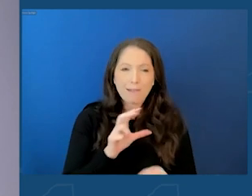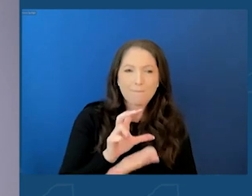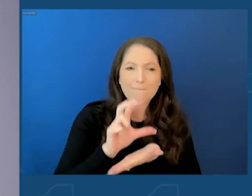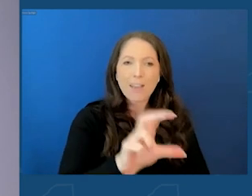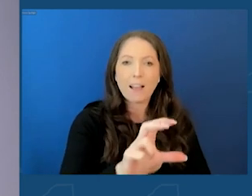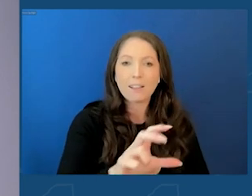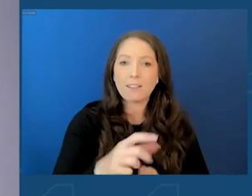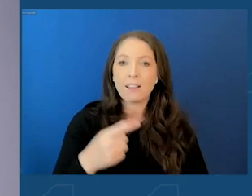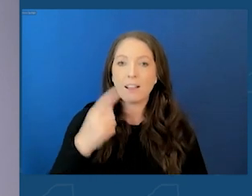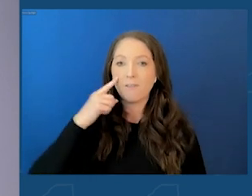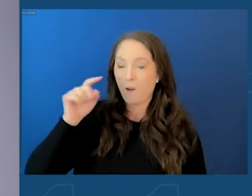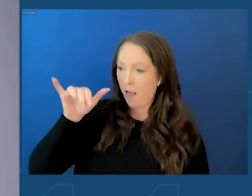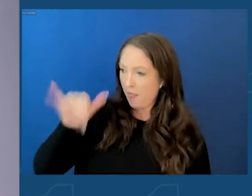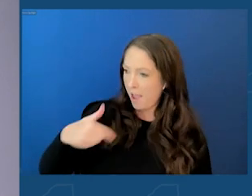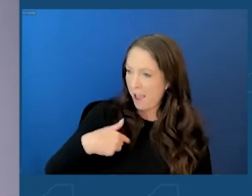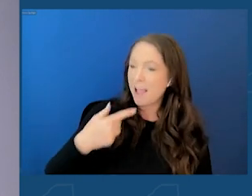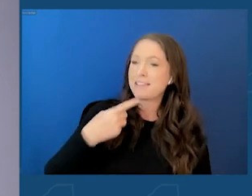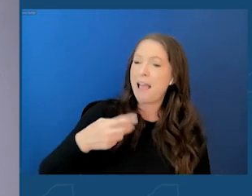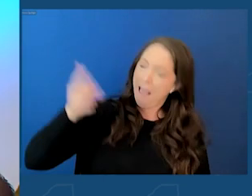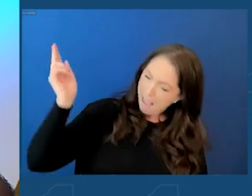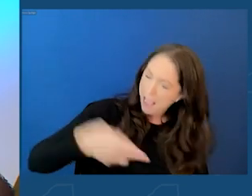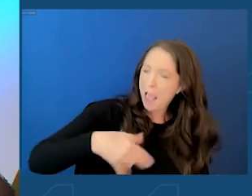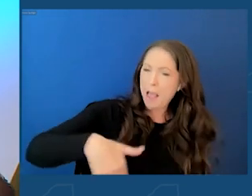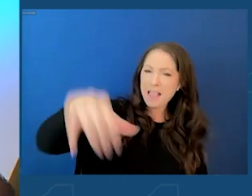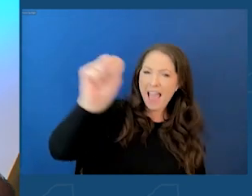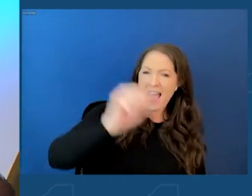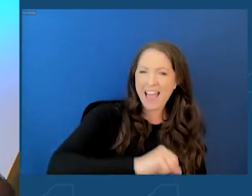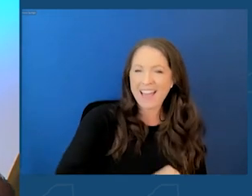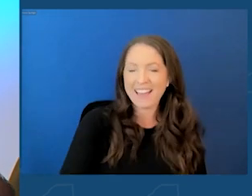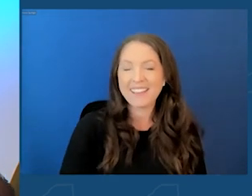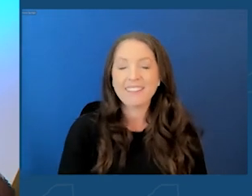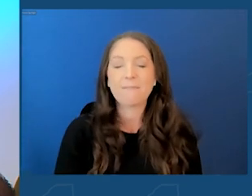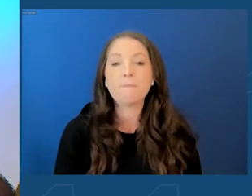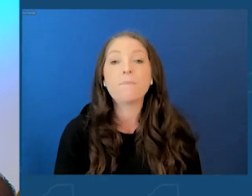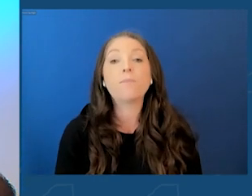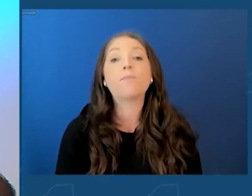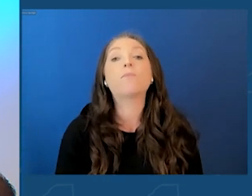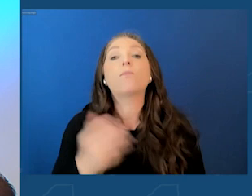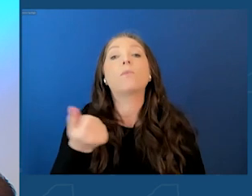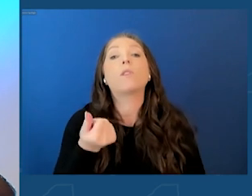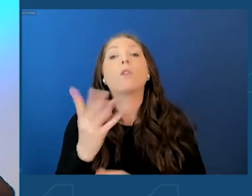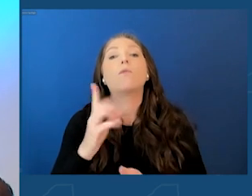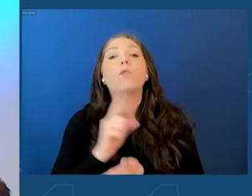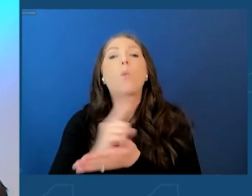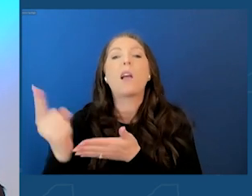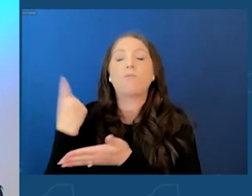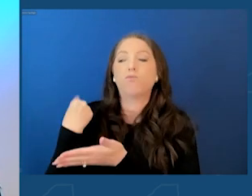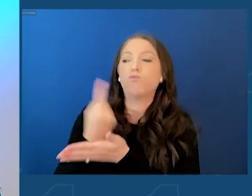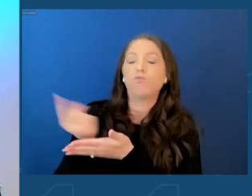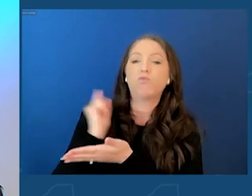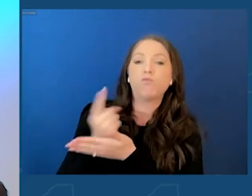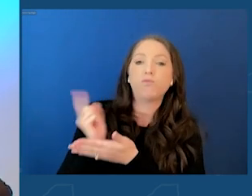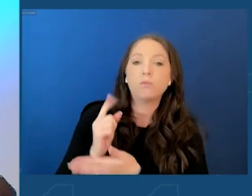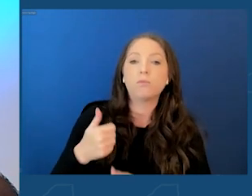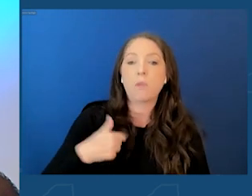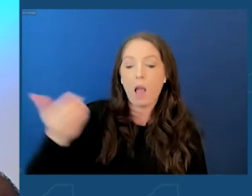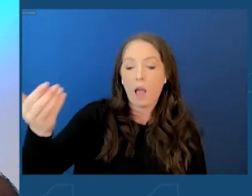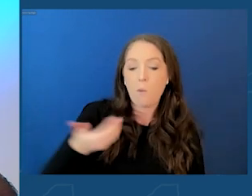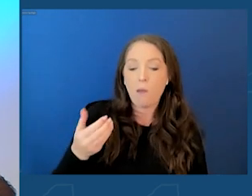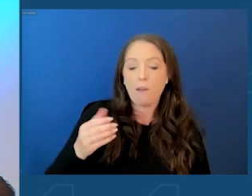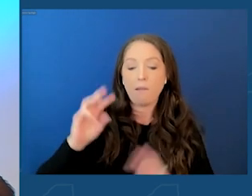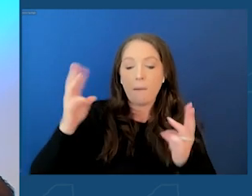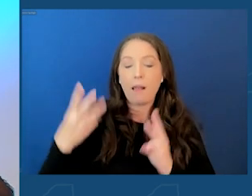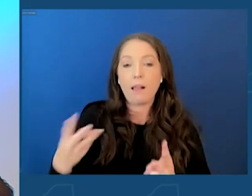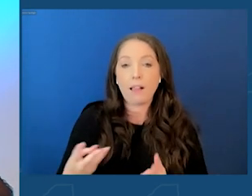say, hell yeah, Mariana. A few weeks ago, I welcomed Climate Advisor Ali Zaidi, White House